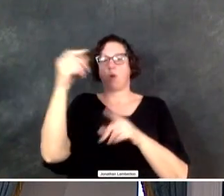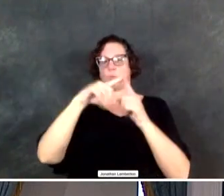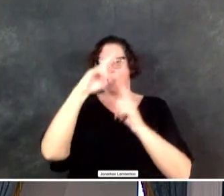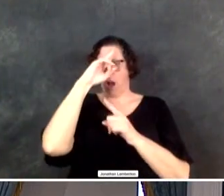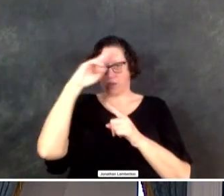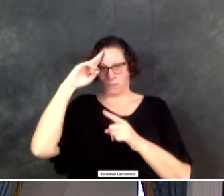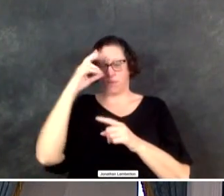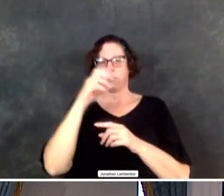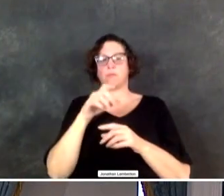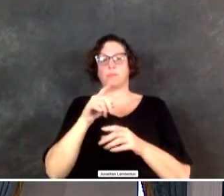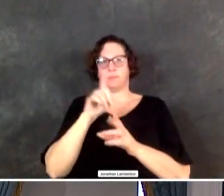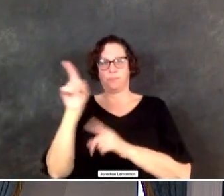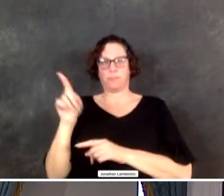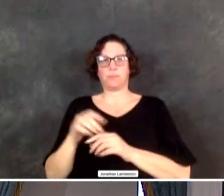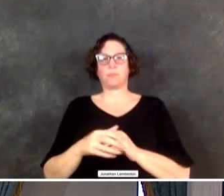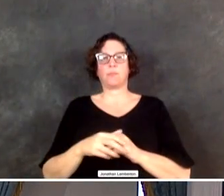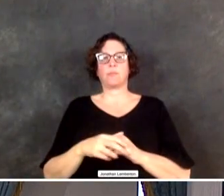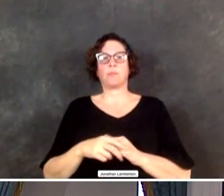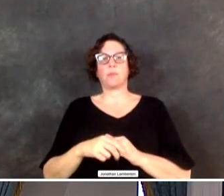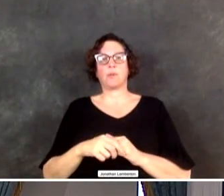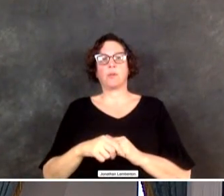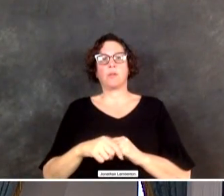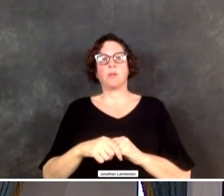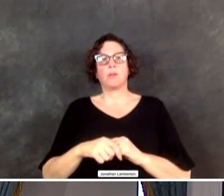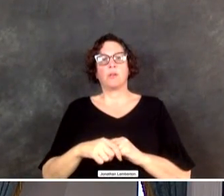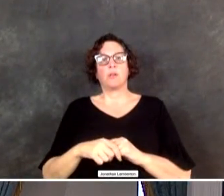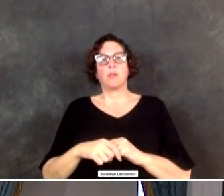Next, we'll have Matt from Newsday.